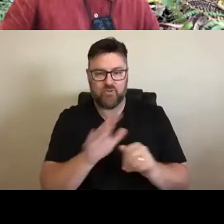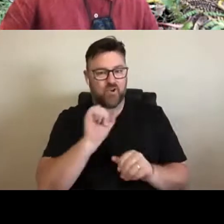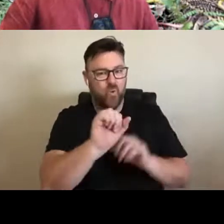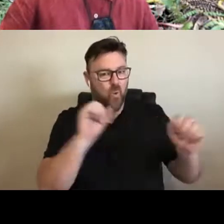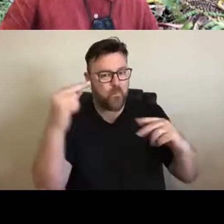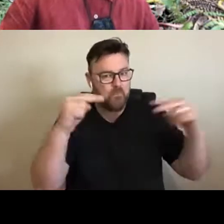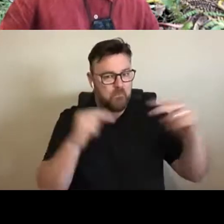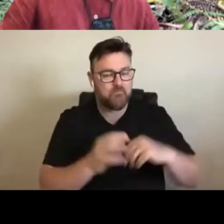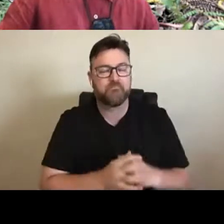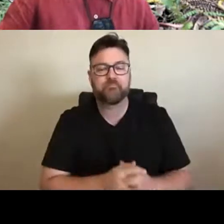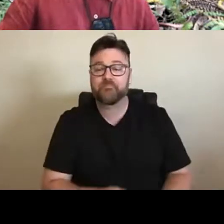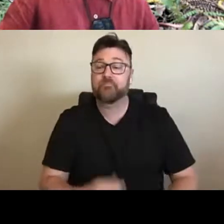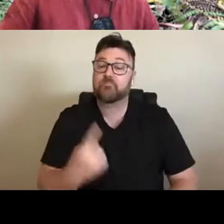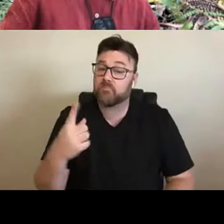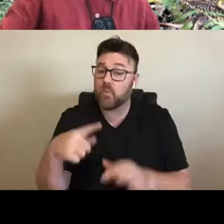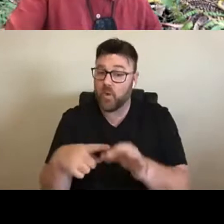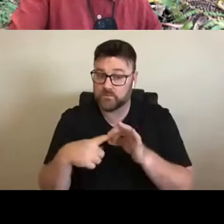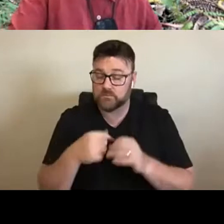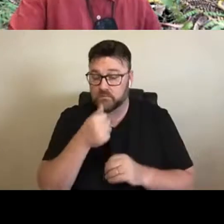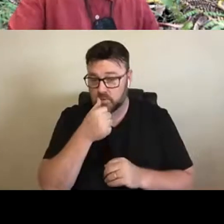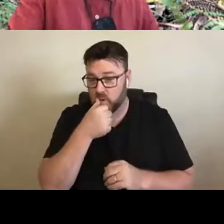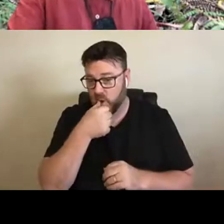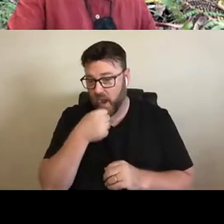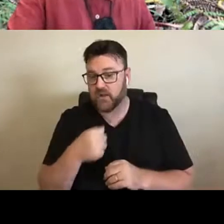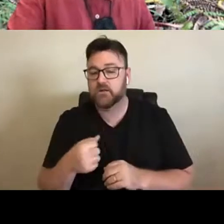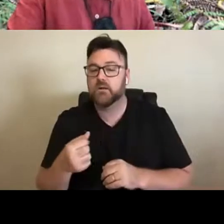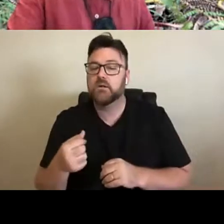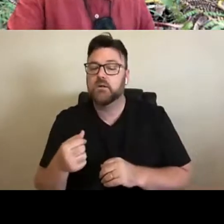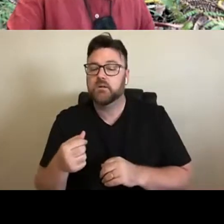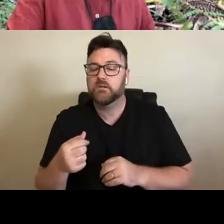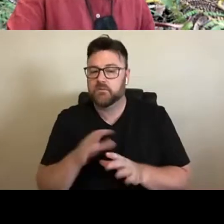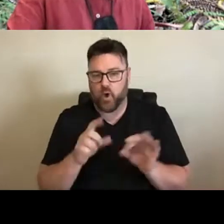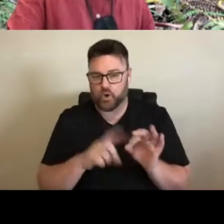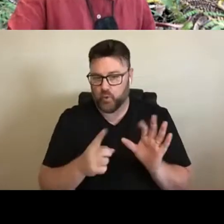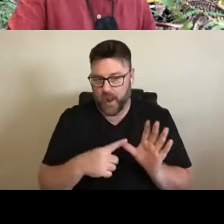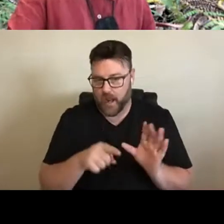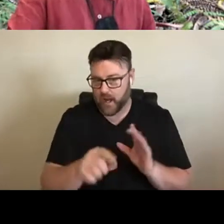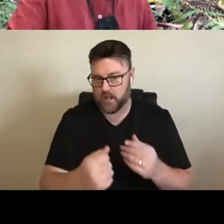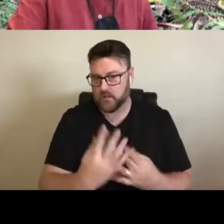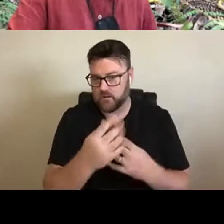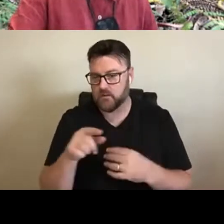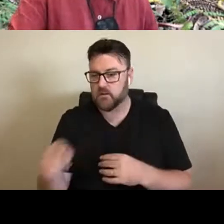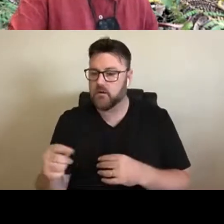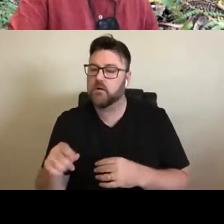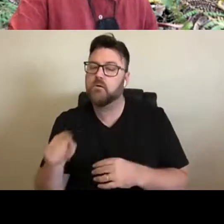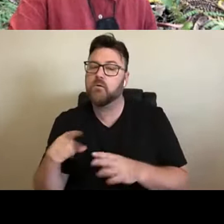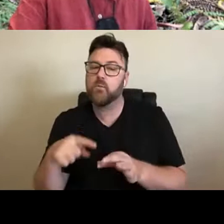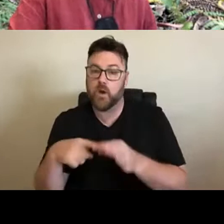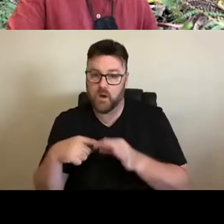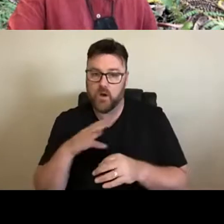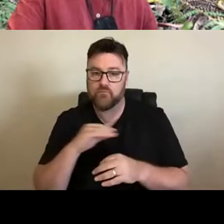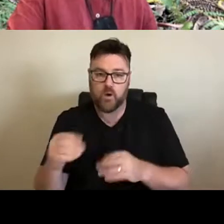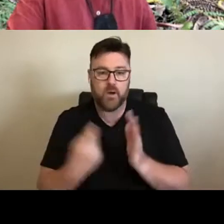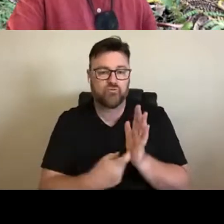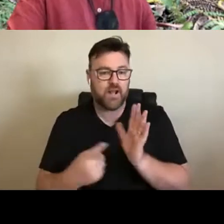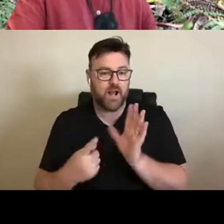have a question that's come through to me, not on the Q&A. I'm just going to bring it up. So this is a question from Regional Arts